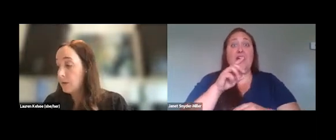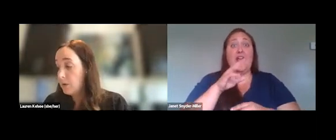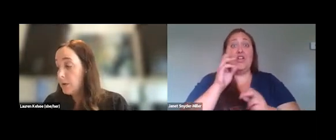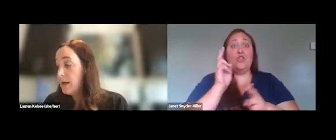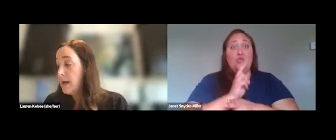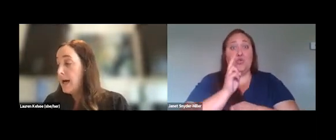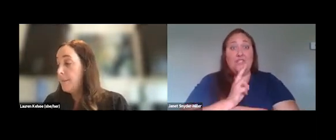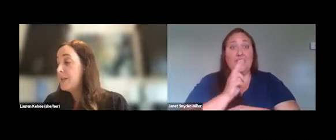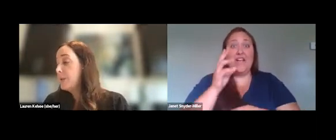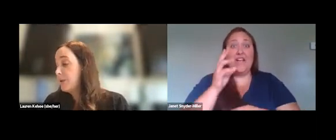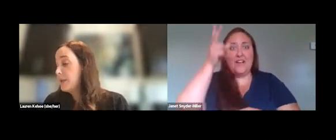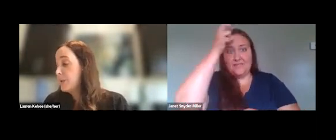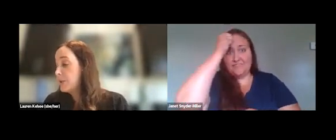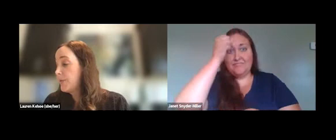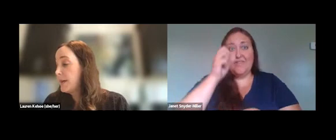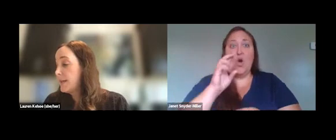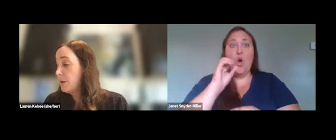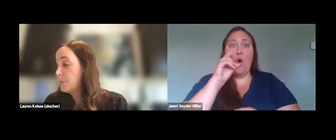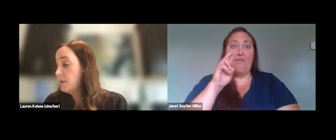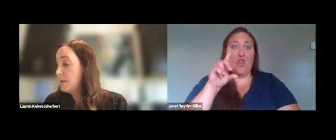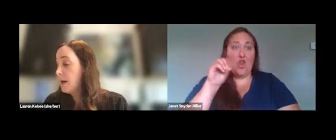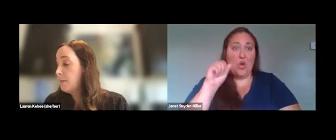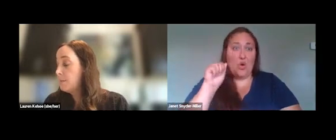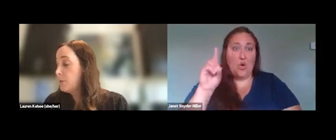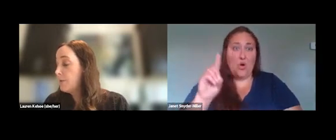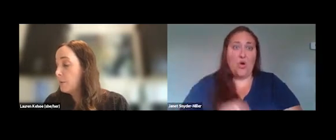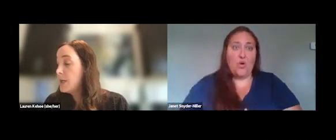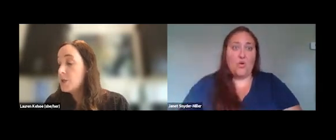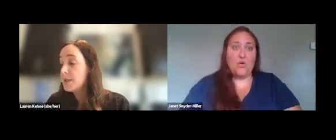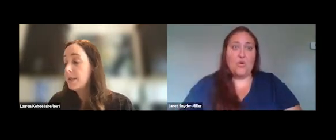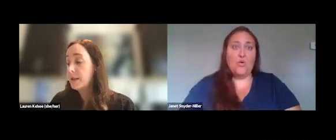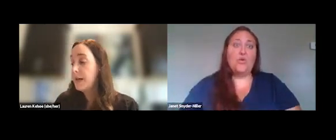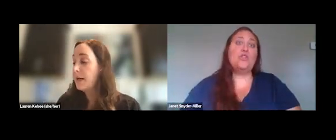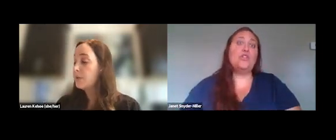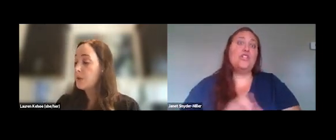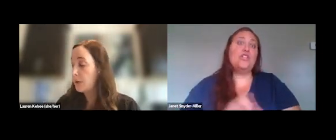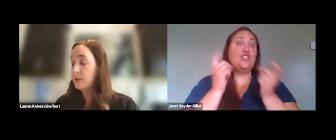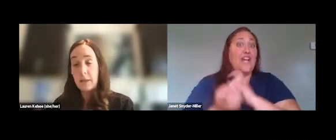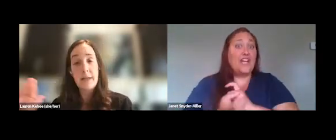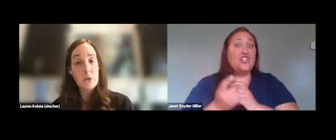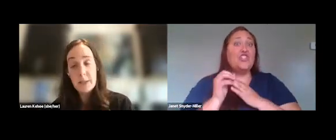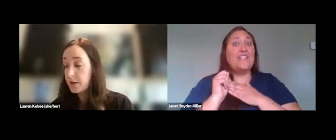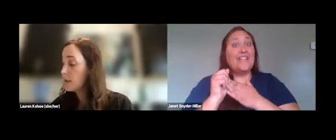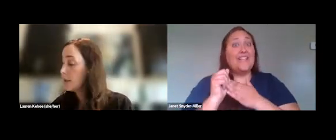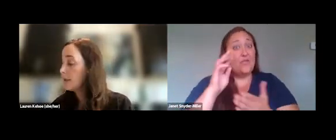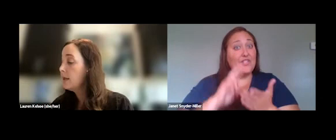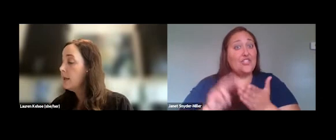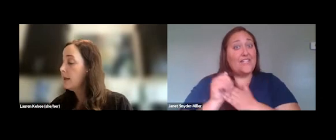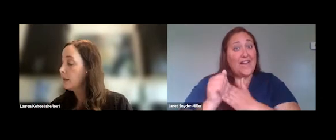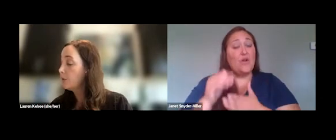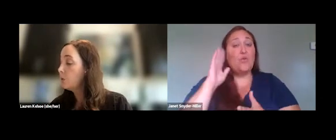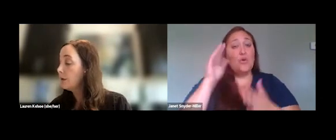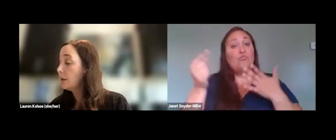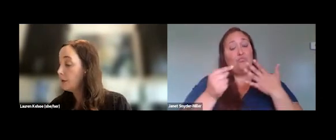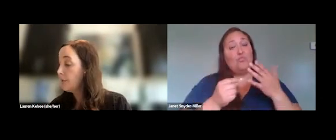cognitive overload. As a result, these research findings helped to inform changes to the LibGuides, which I will again go into greater detail